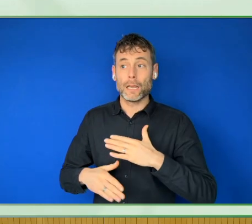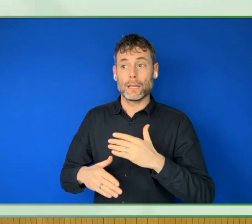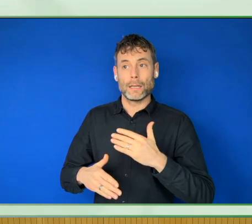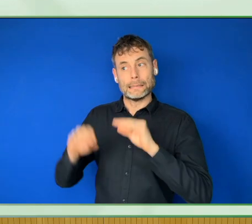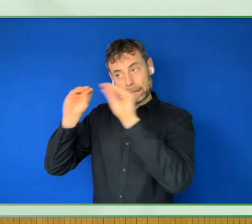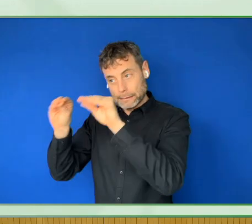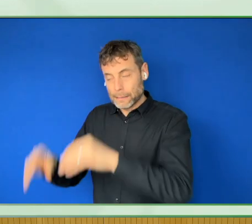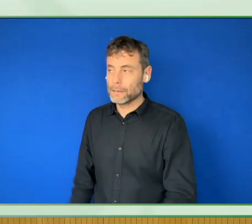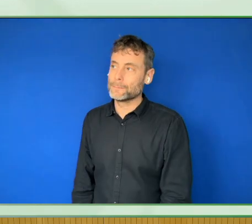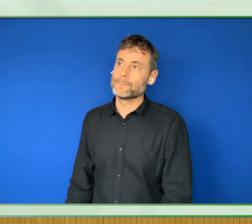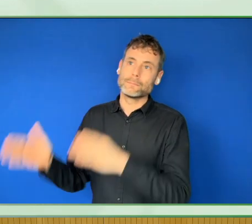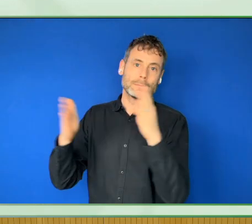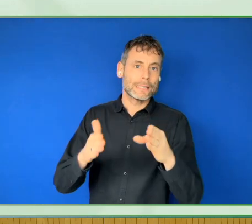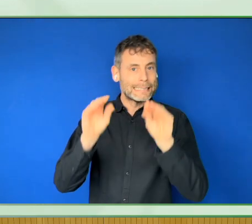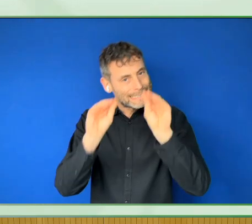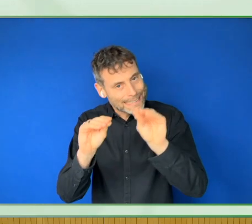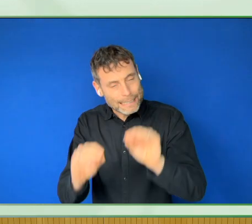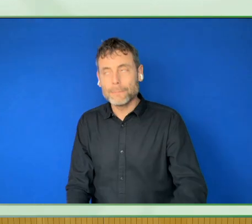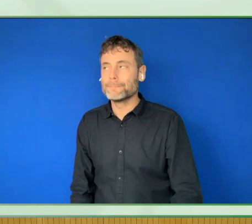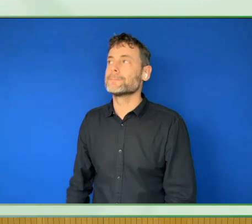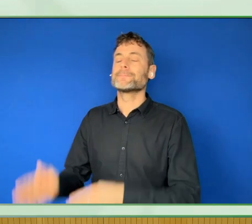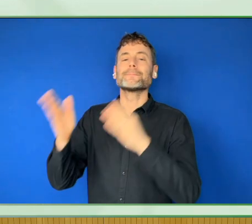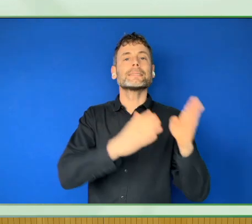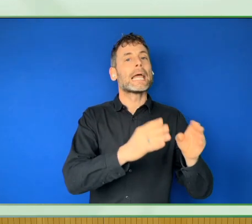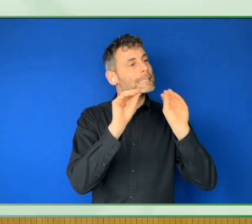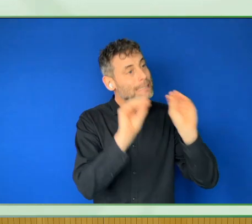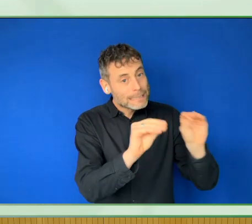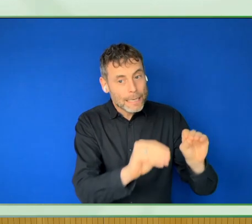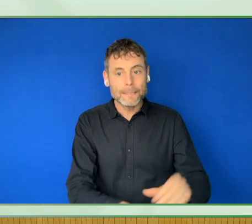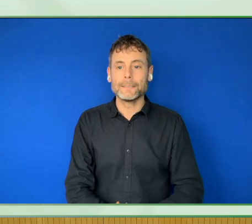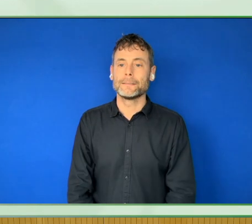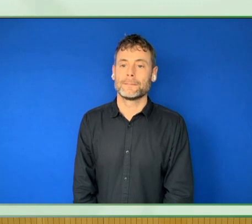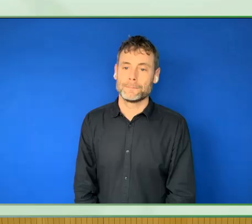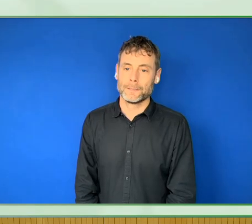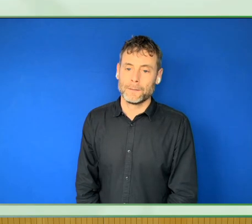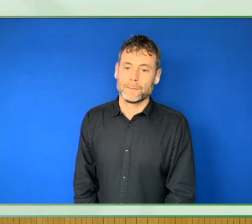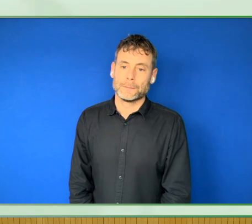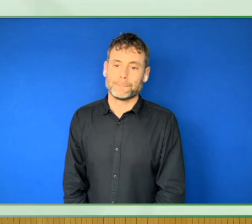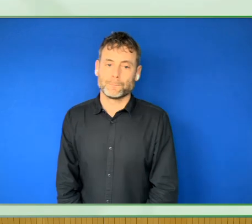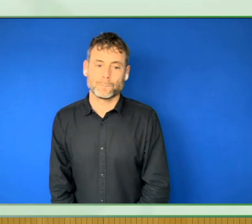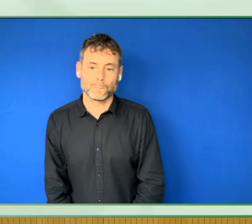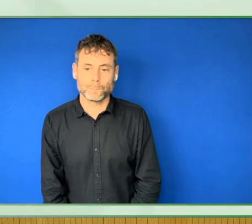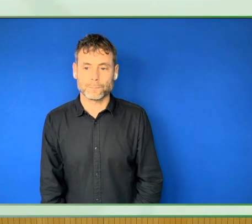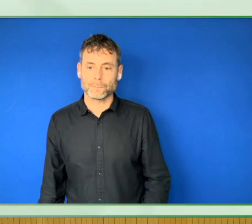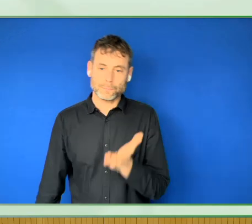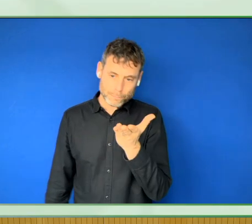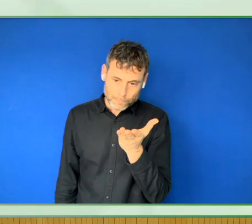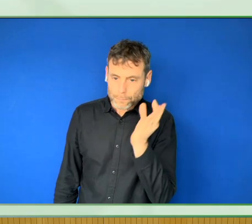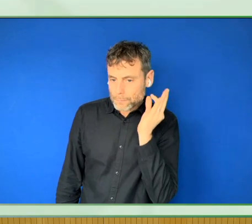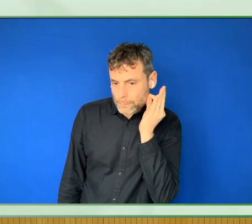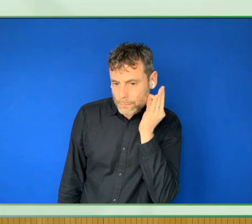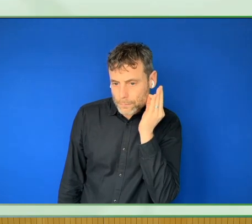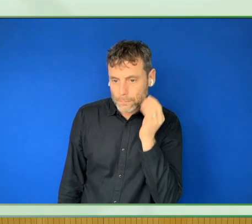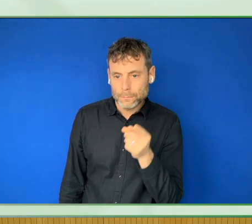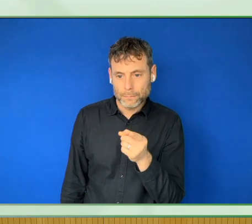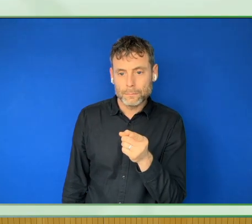nuanced conversation, and I come in with that we are all for each other, like that's where I start. But it's, Christopher, it's what you said, to